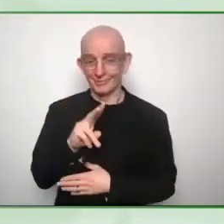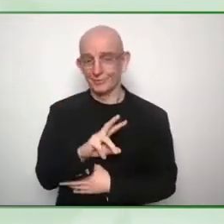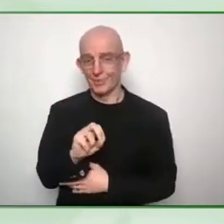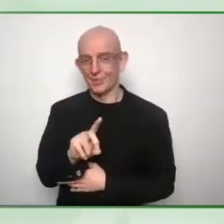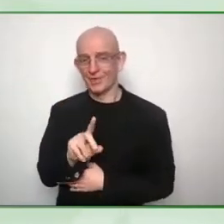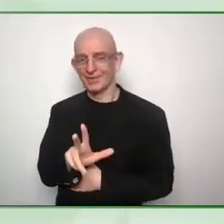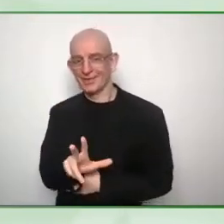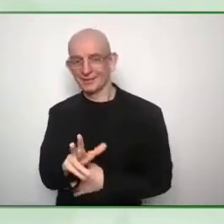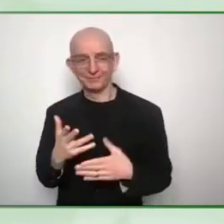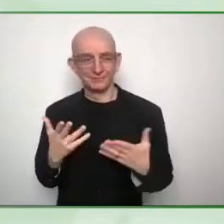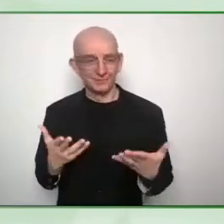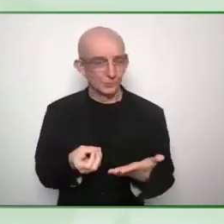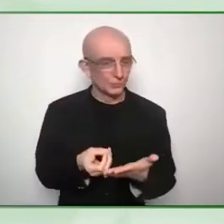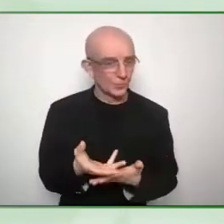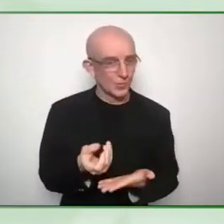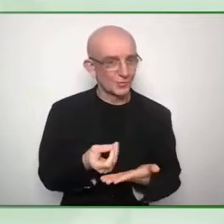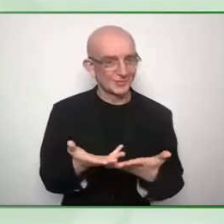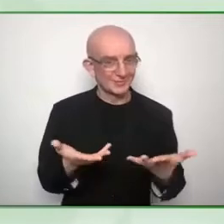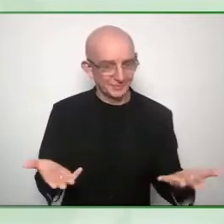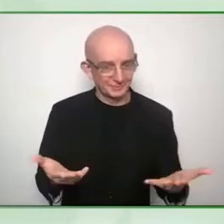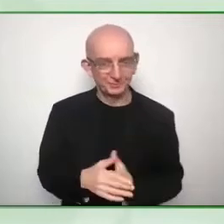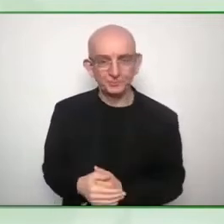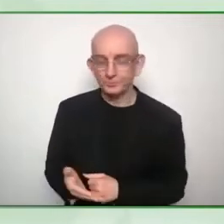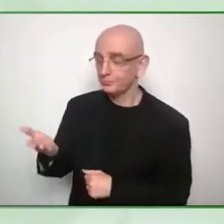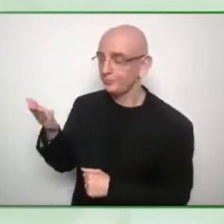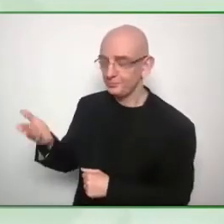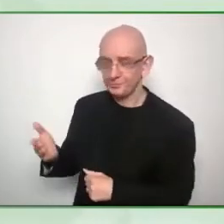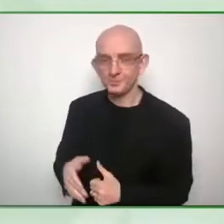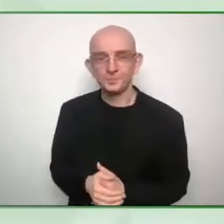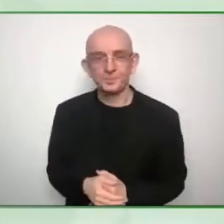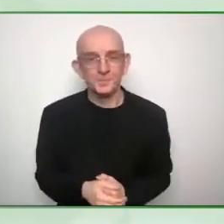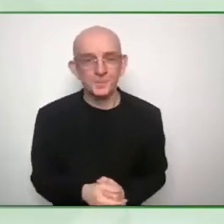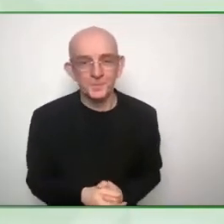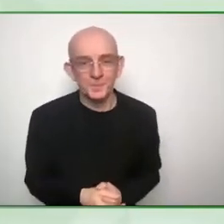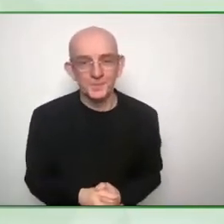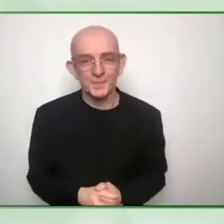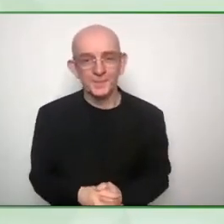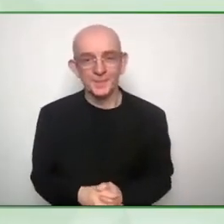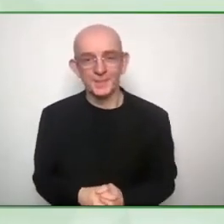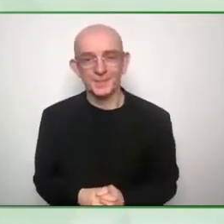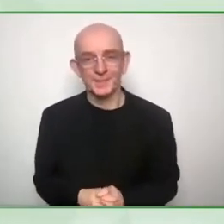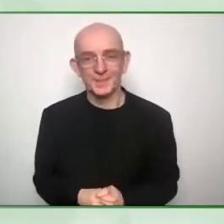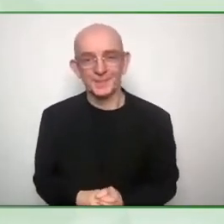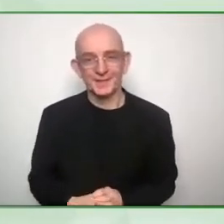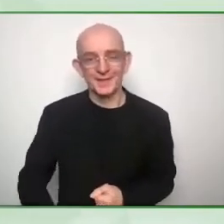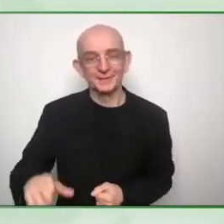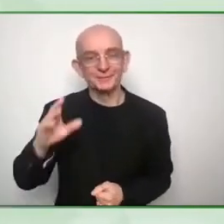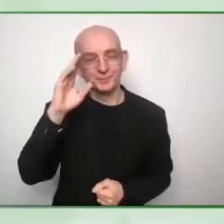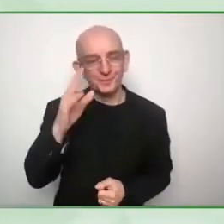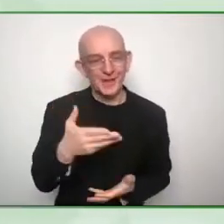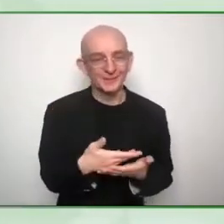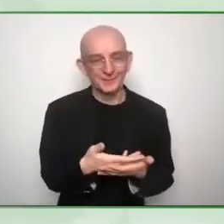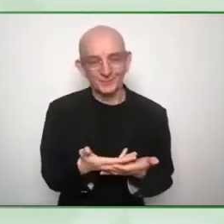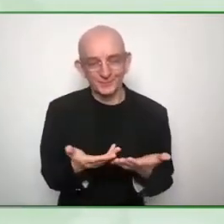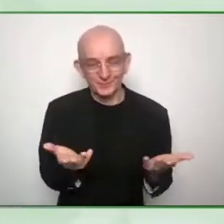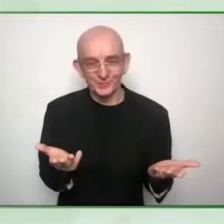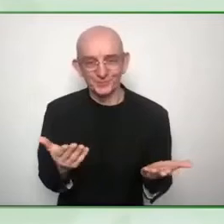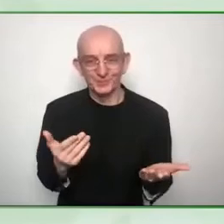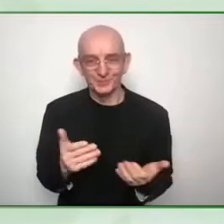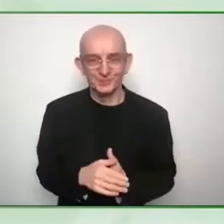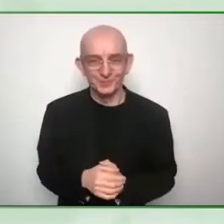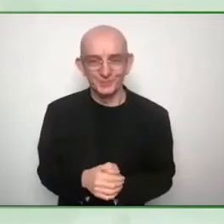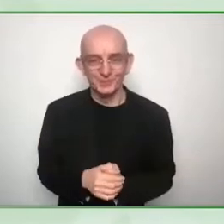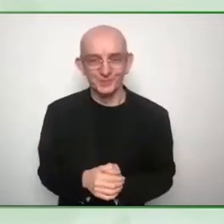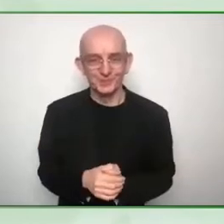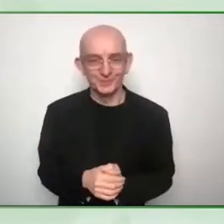I think there's a little delay, so I'm not sure when I'm able to speak or not. You're good. I apologize. Do you want me to just go